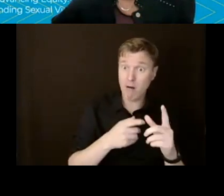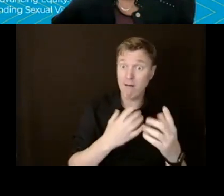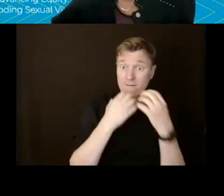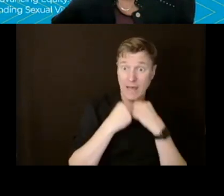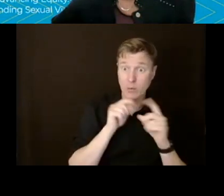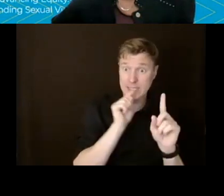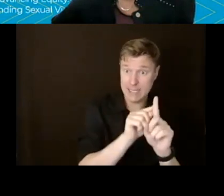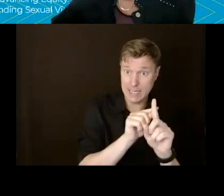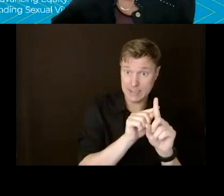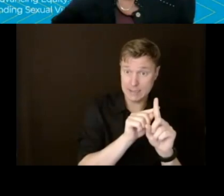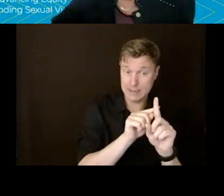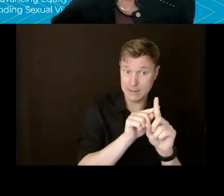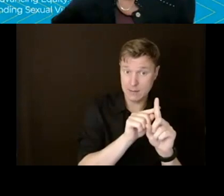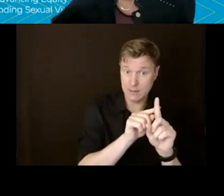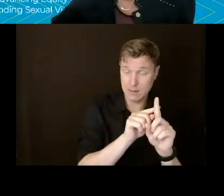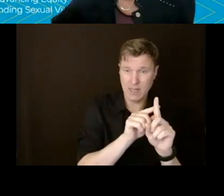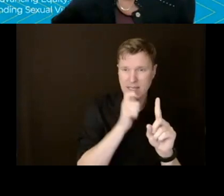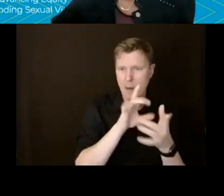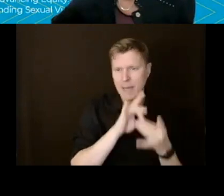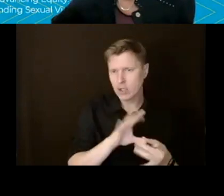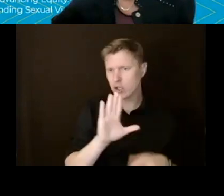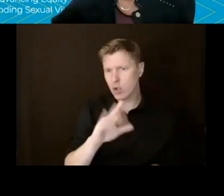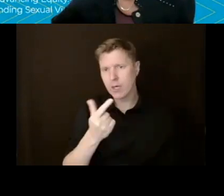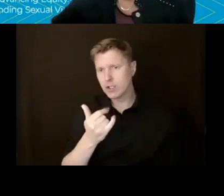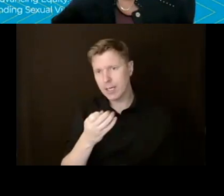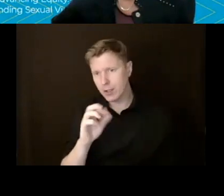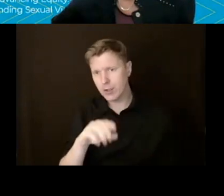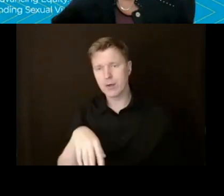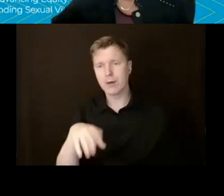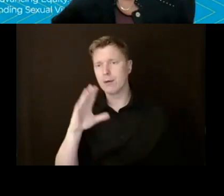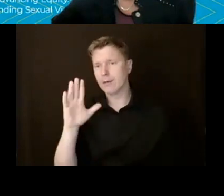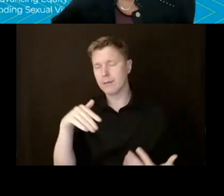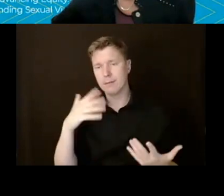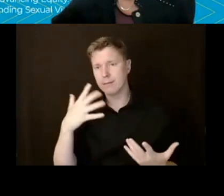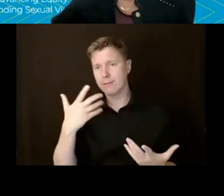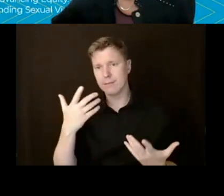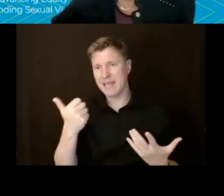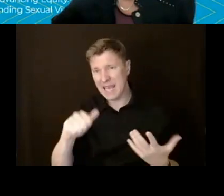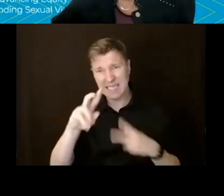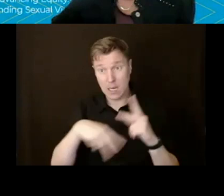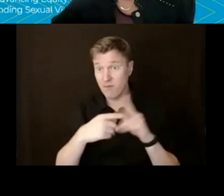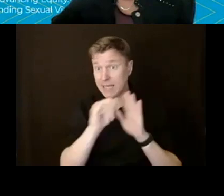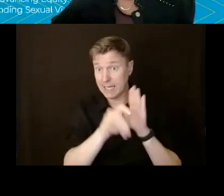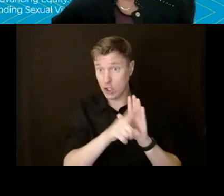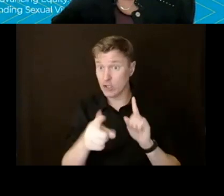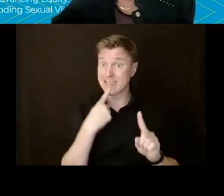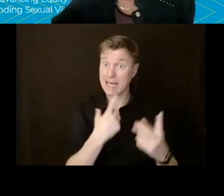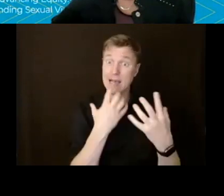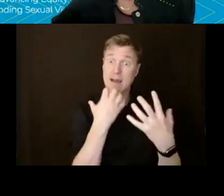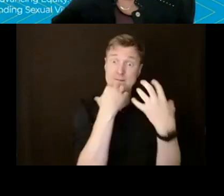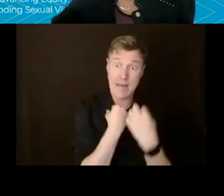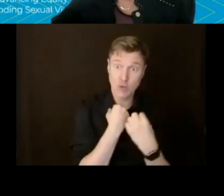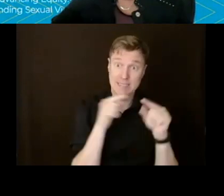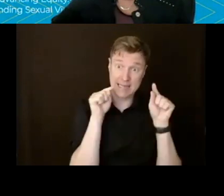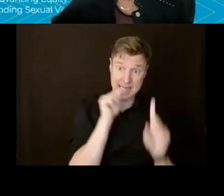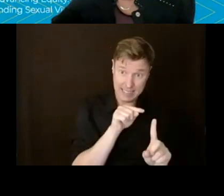your partisanship or your gender or any like particular identity. It's actually based